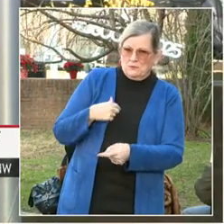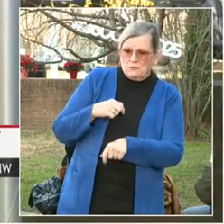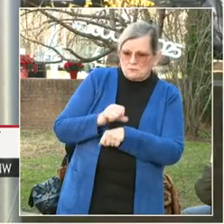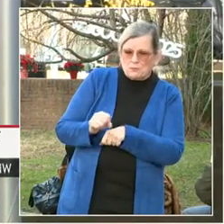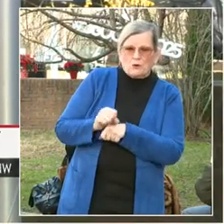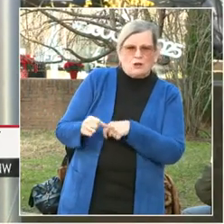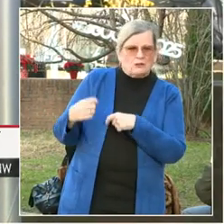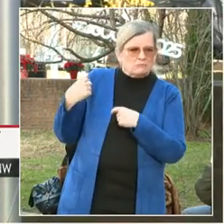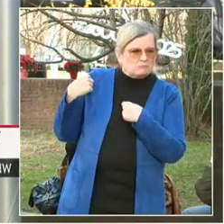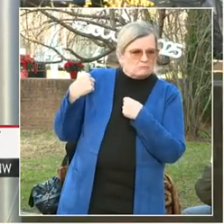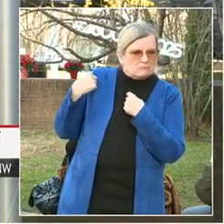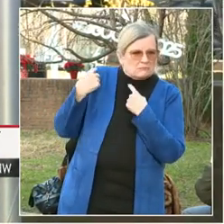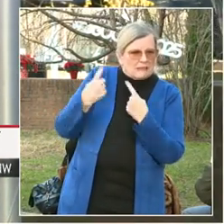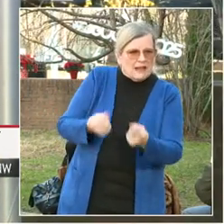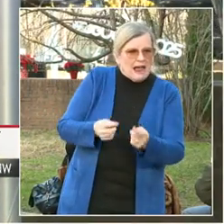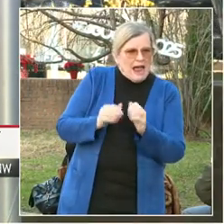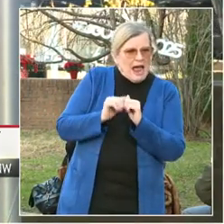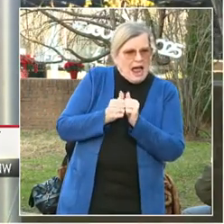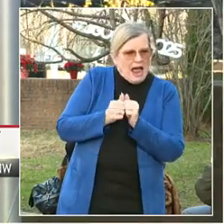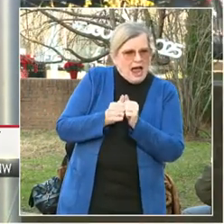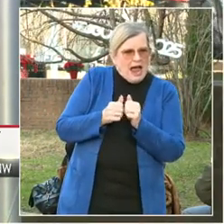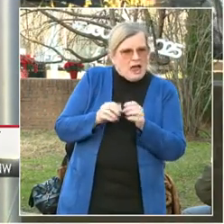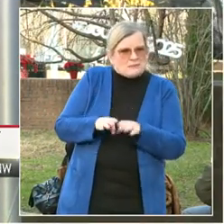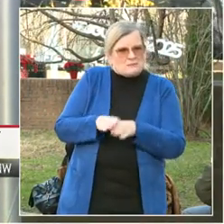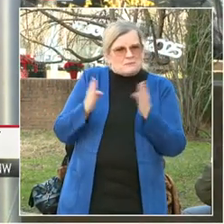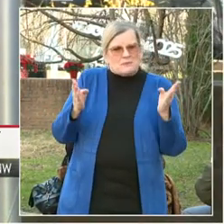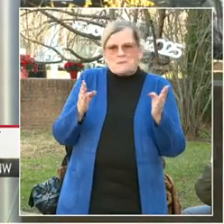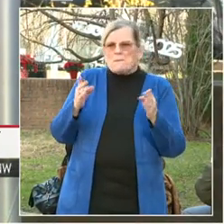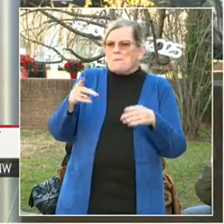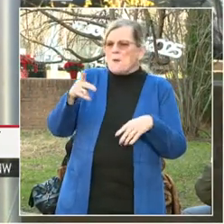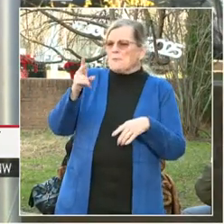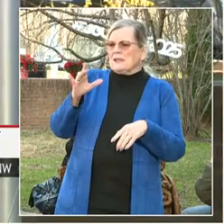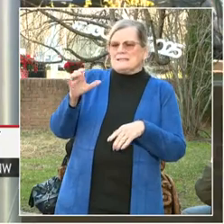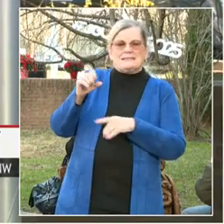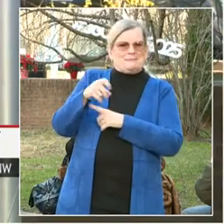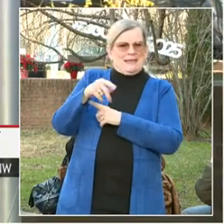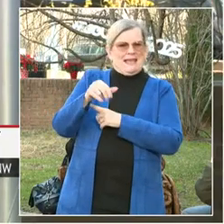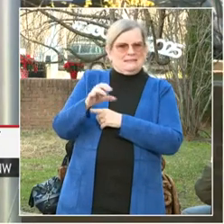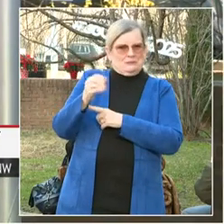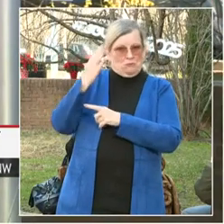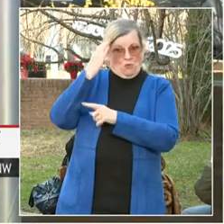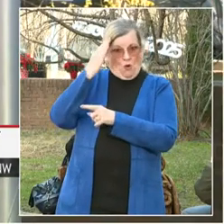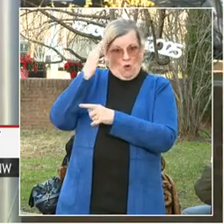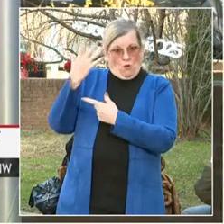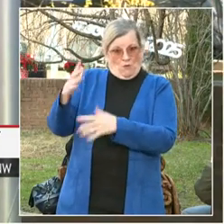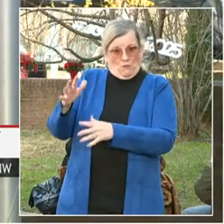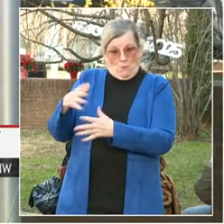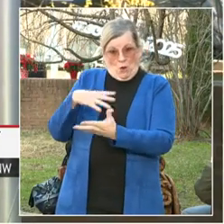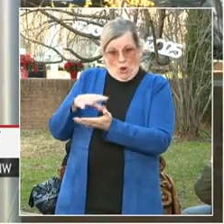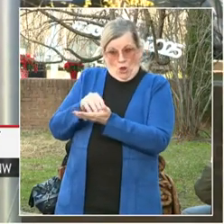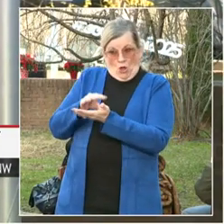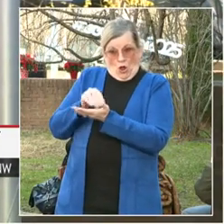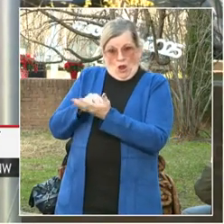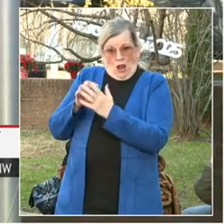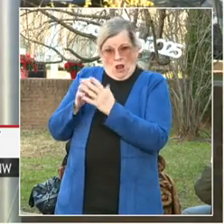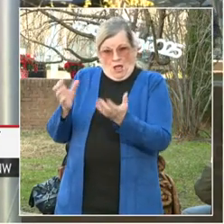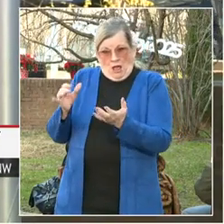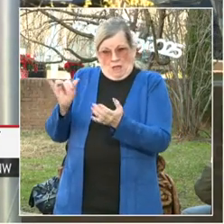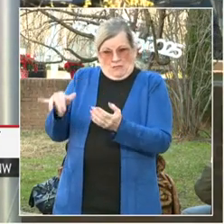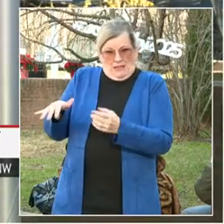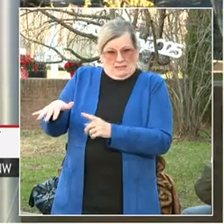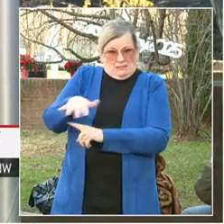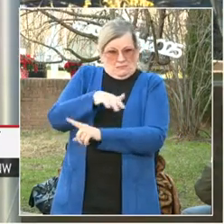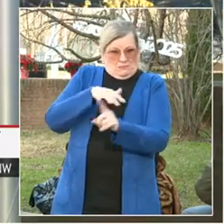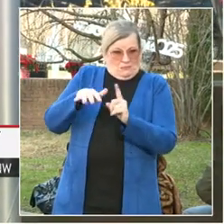use our public space differently. This COVID has taught us some lessons, not all of them bad. And one of them is that